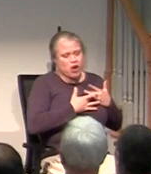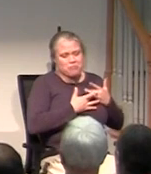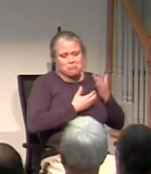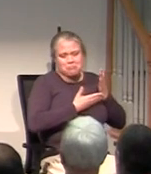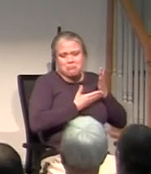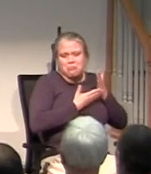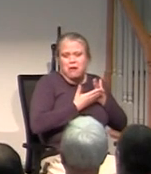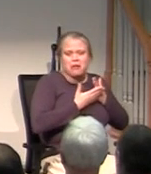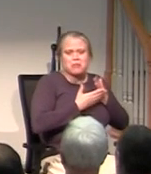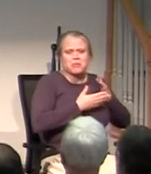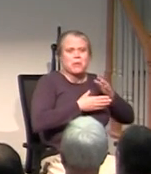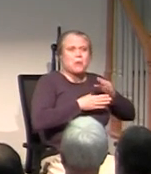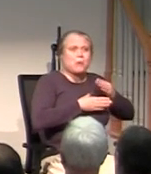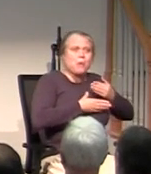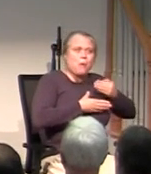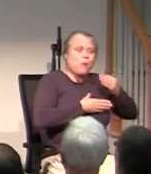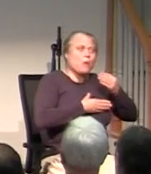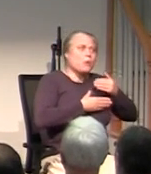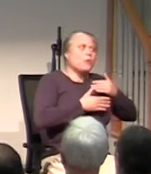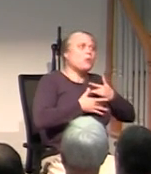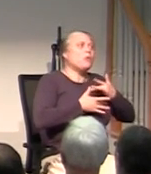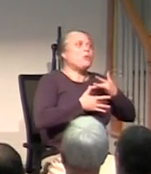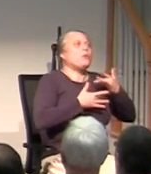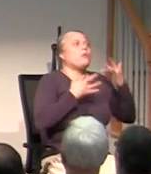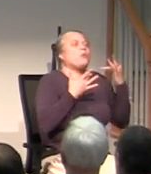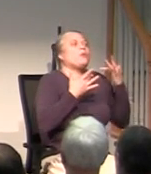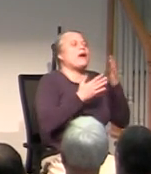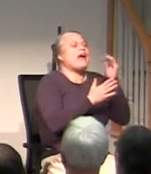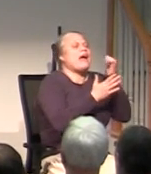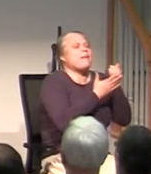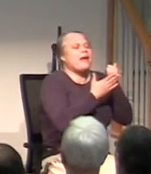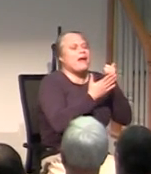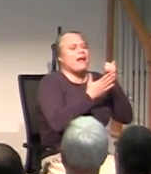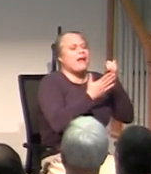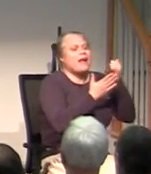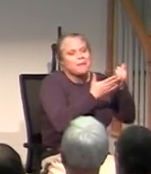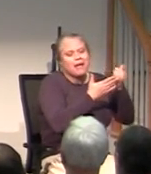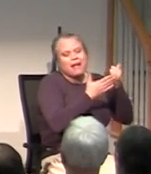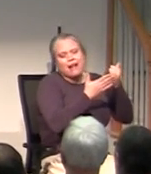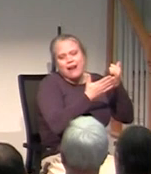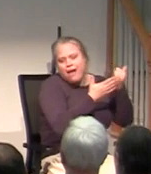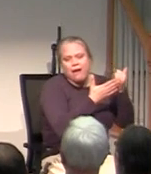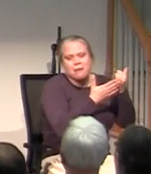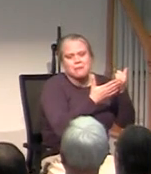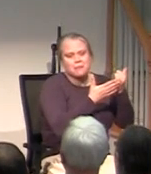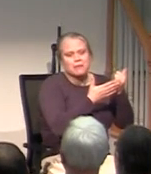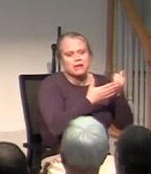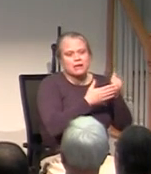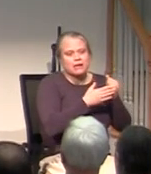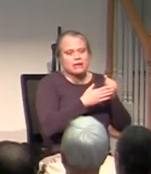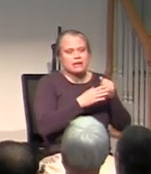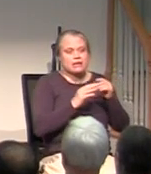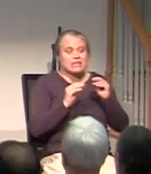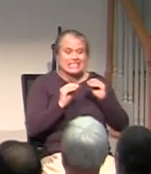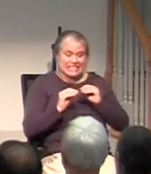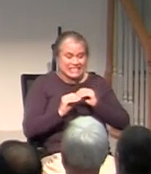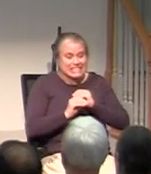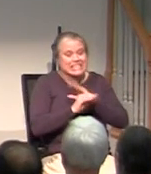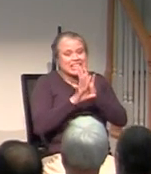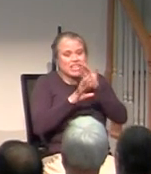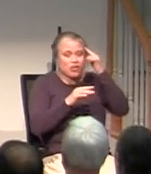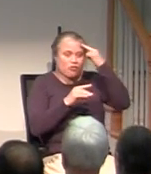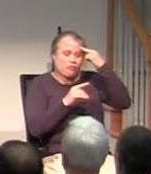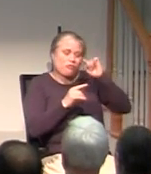Anybody's heart's been warmed to say amen hearing this message? So it was clear to Ellen White that the real issue wasn't the